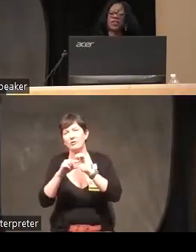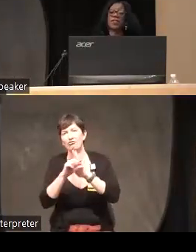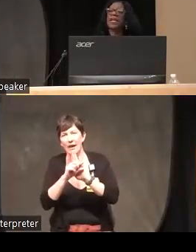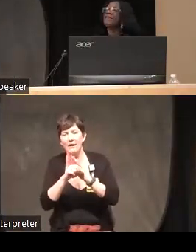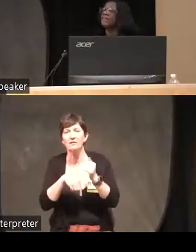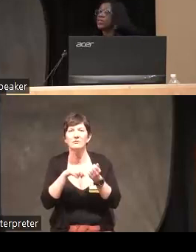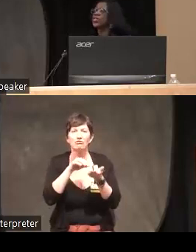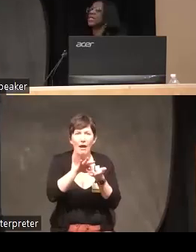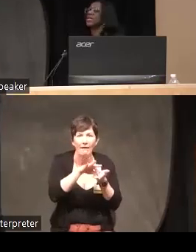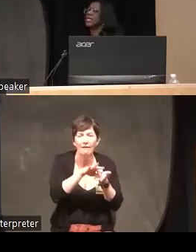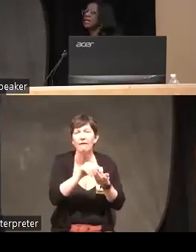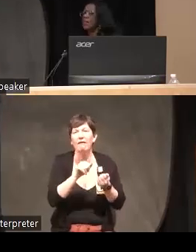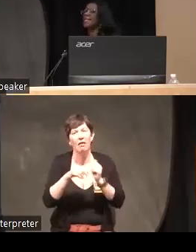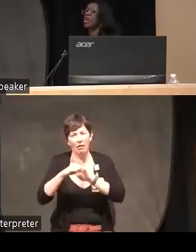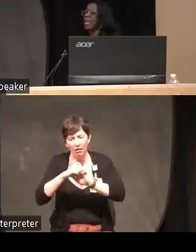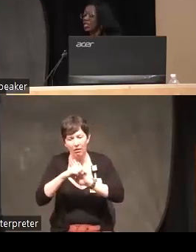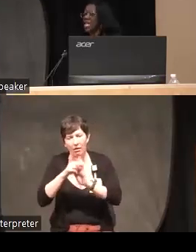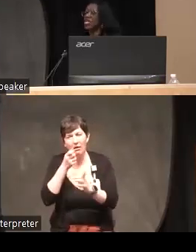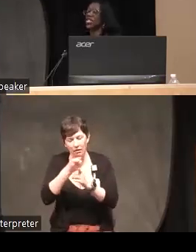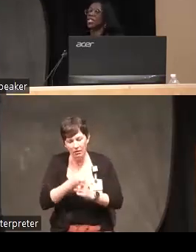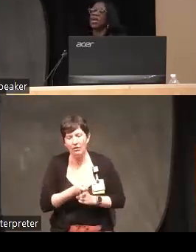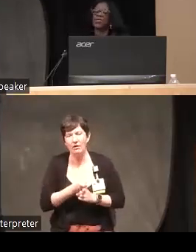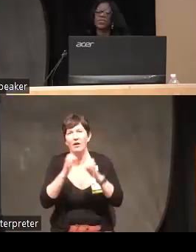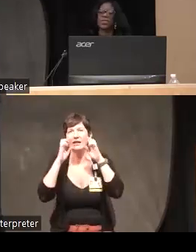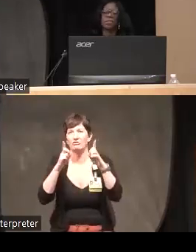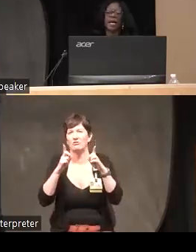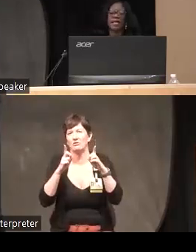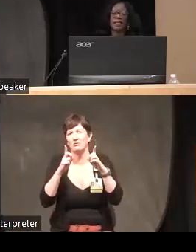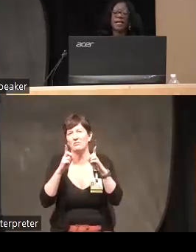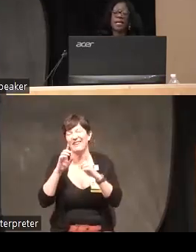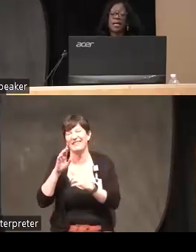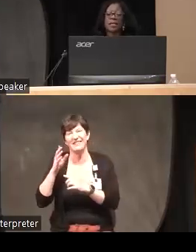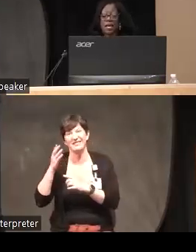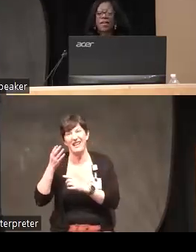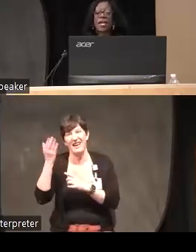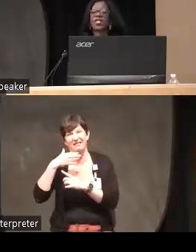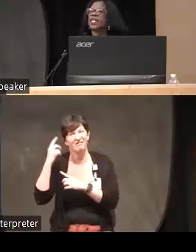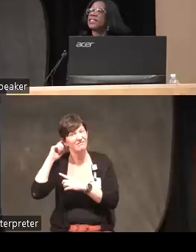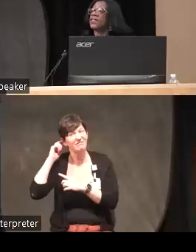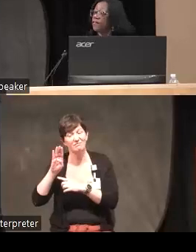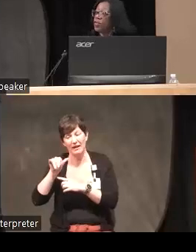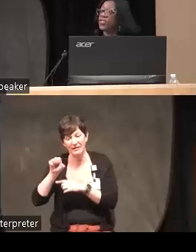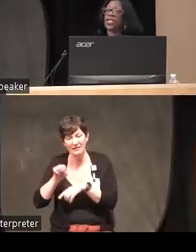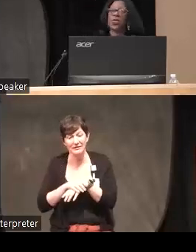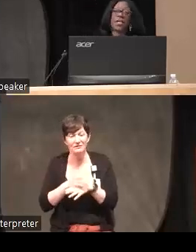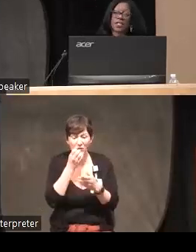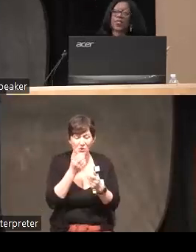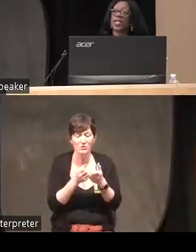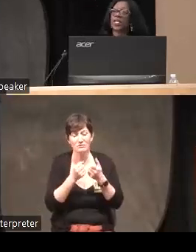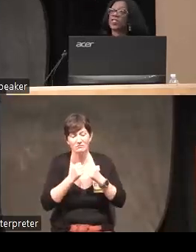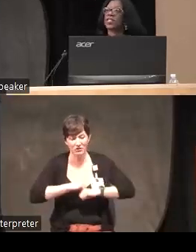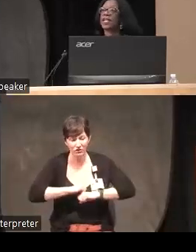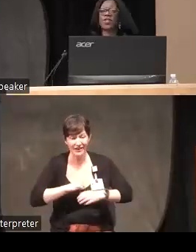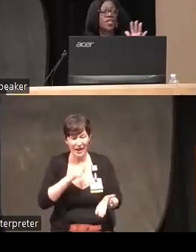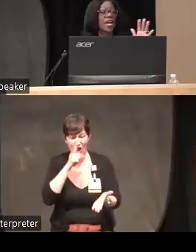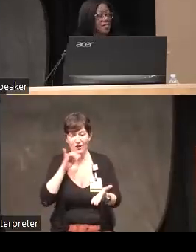forth is different. Adverse impacts on education are the result of bias. Segregation does that to food security. This is what it